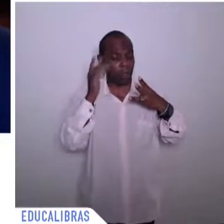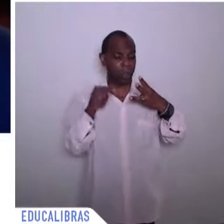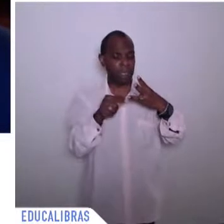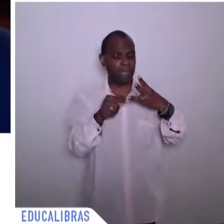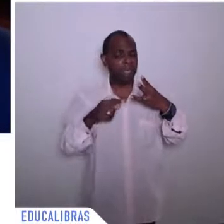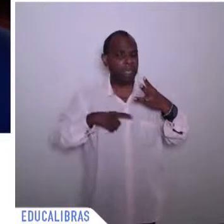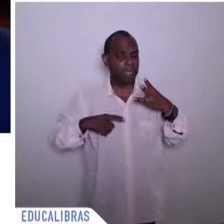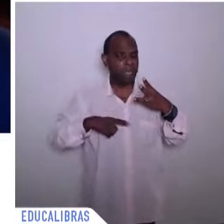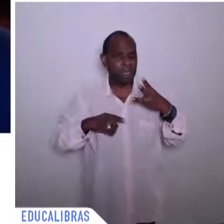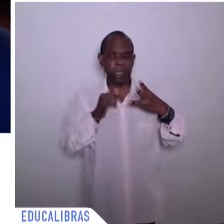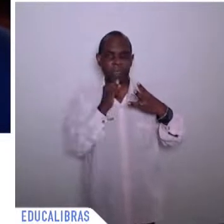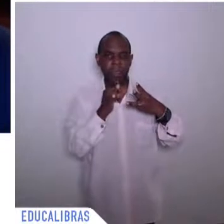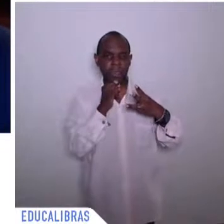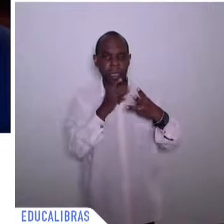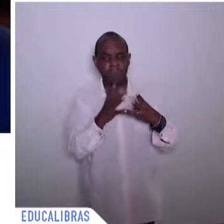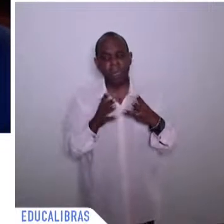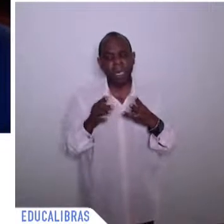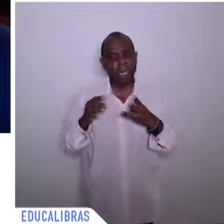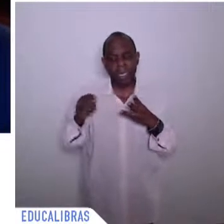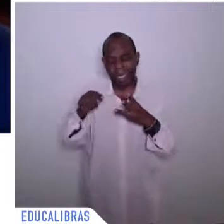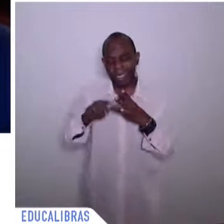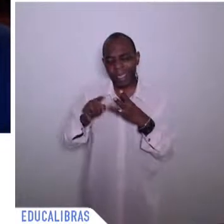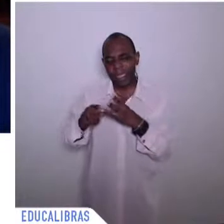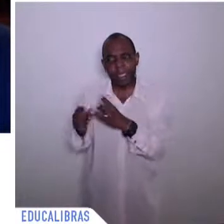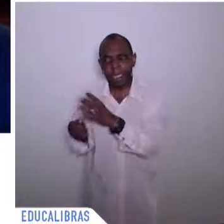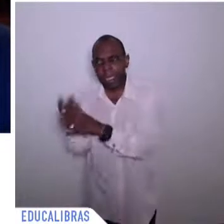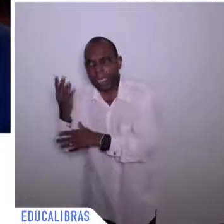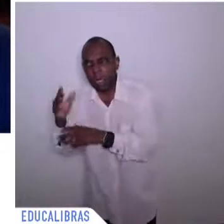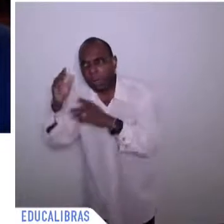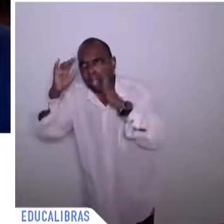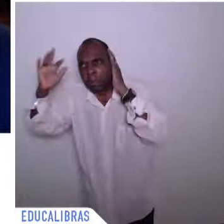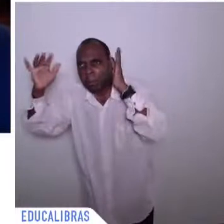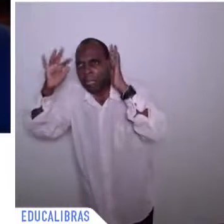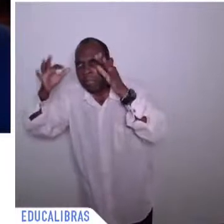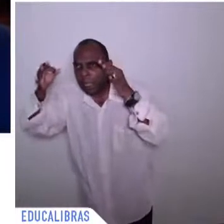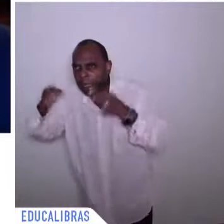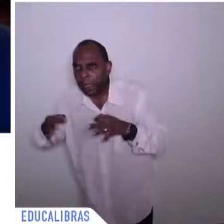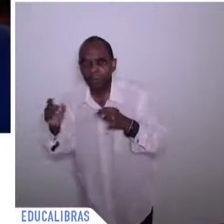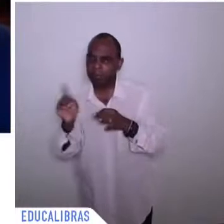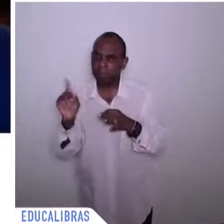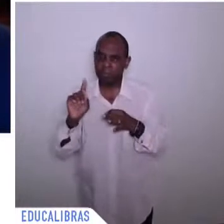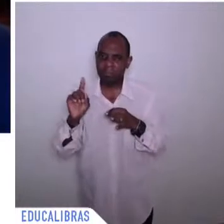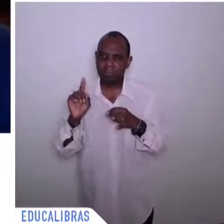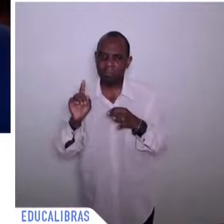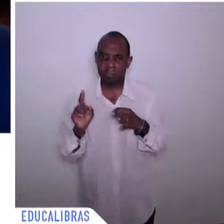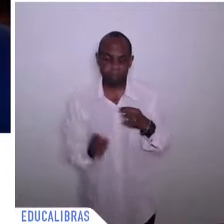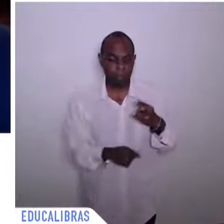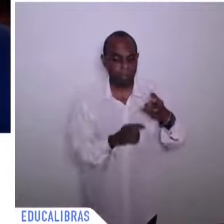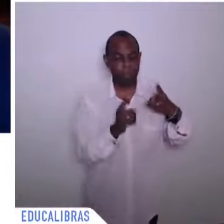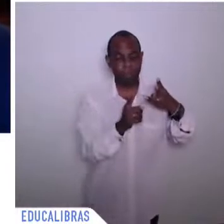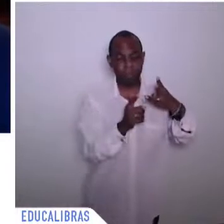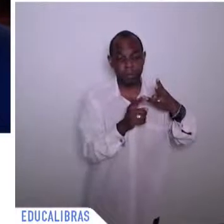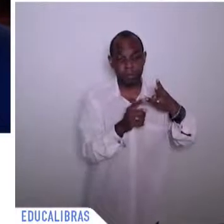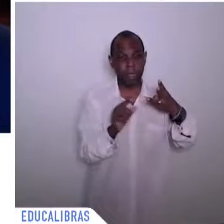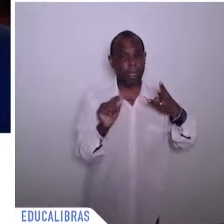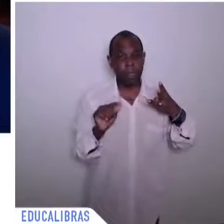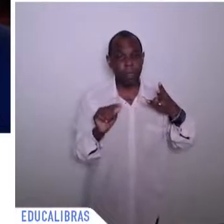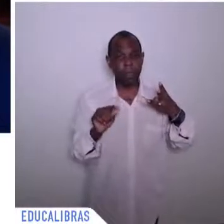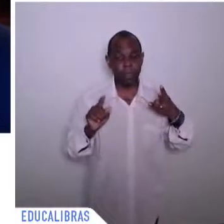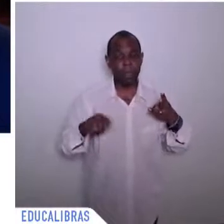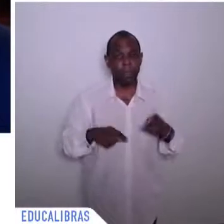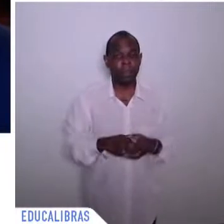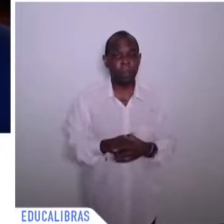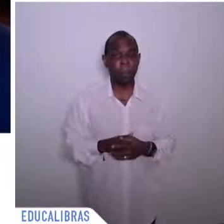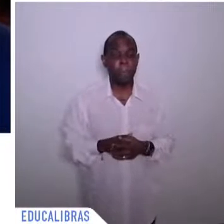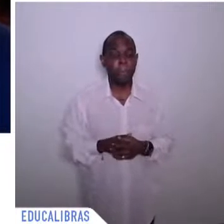the one that gives me more uncertainty because it was conducted very fast. It was the not